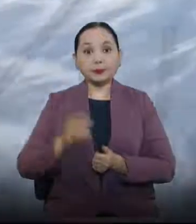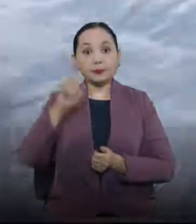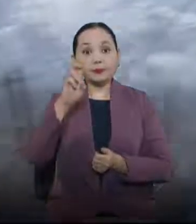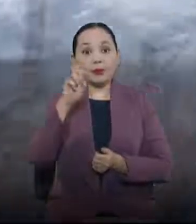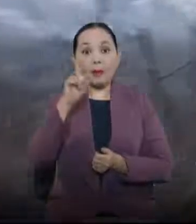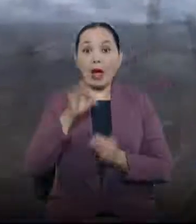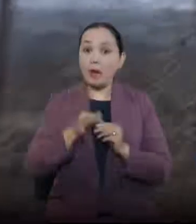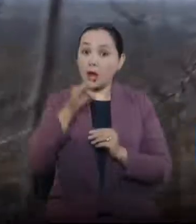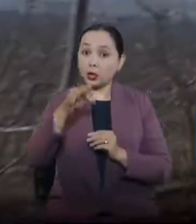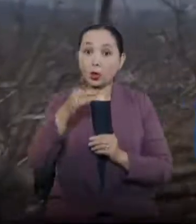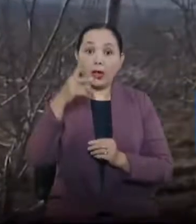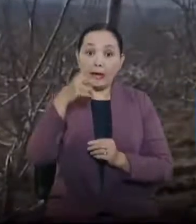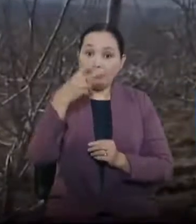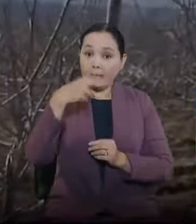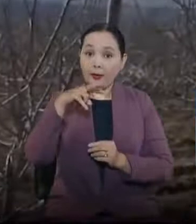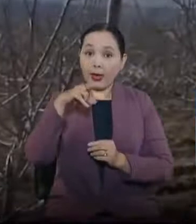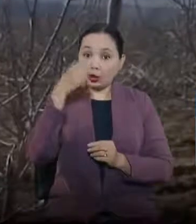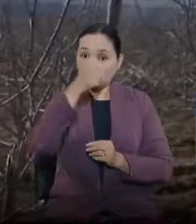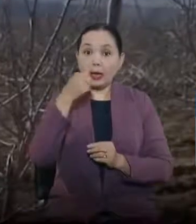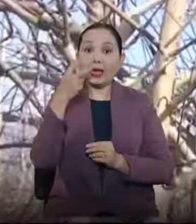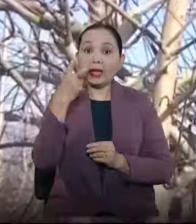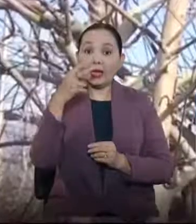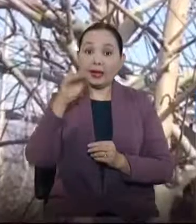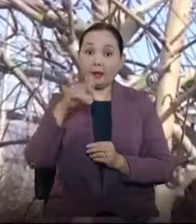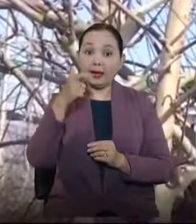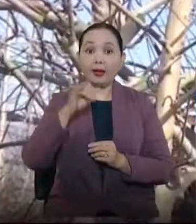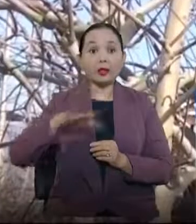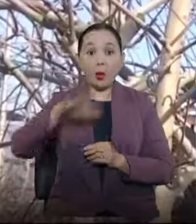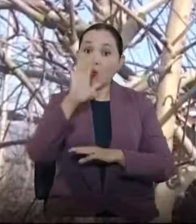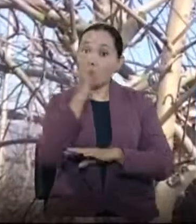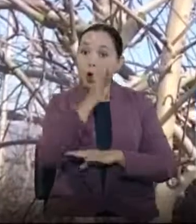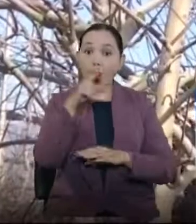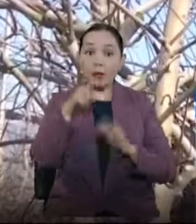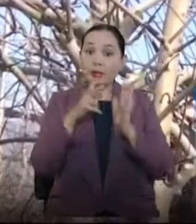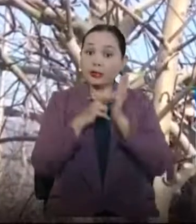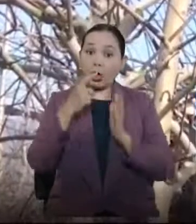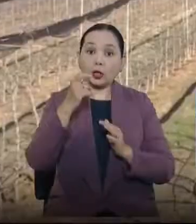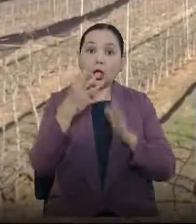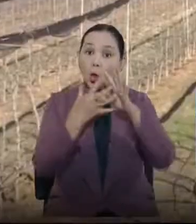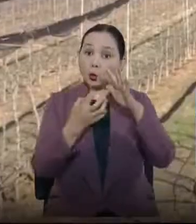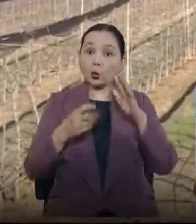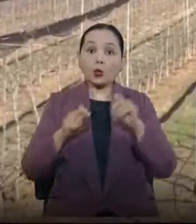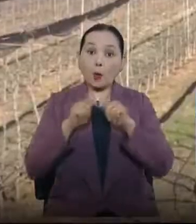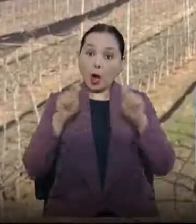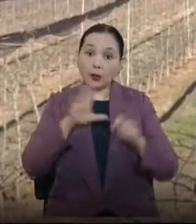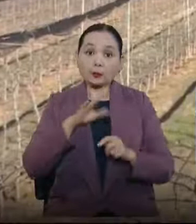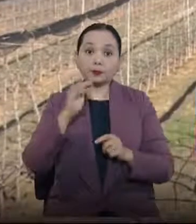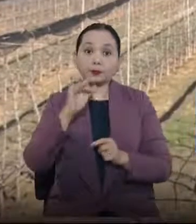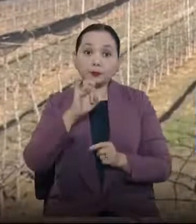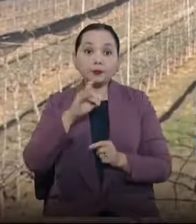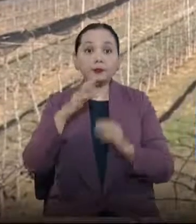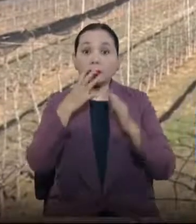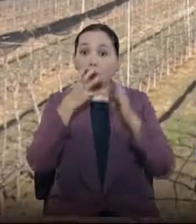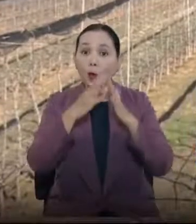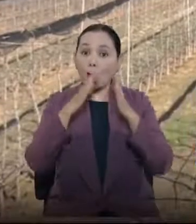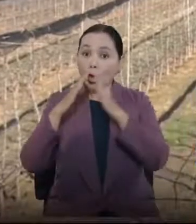Bahmal tumanida 2020-yilning o'zida jami 2000 gektar intensiv bog', 1800 gektar uzumzar barpo qilindi. Shuningdek, fermer va tomorqa